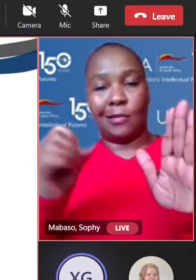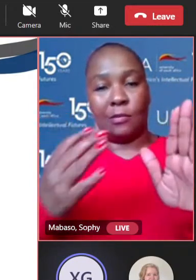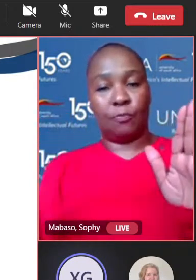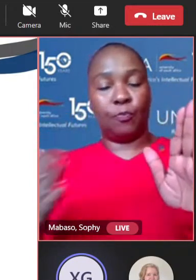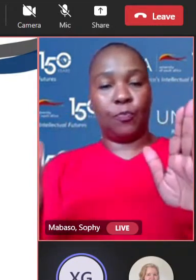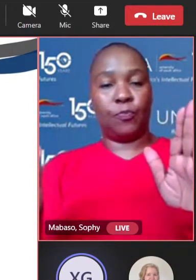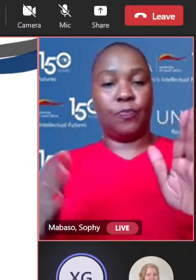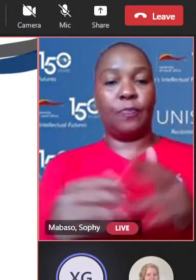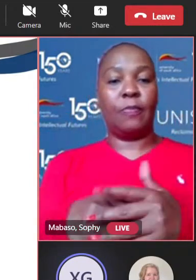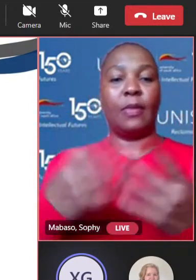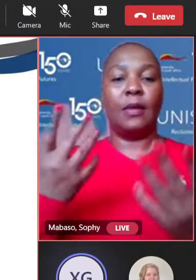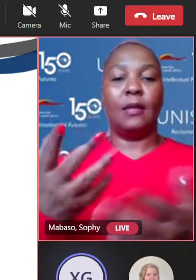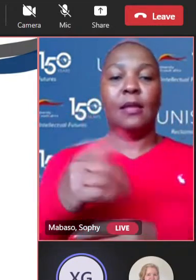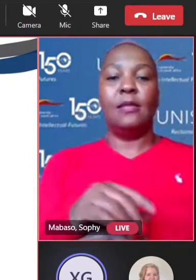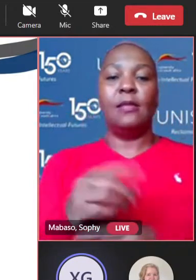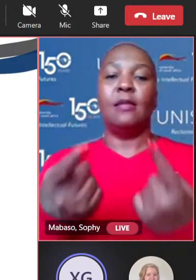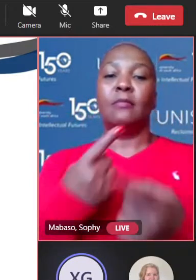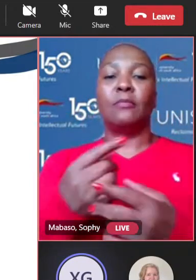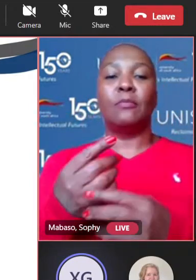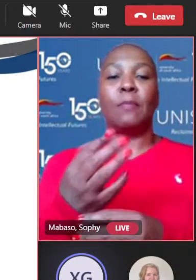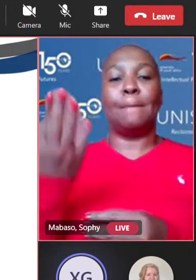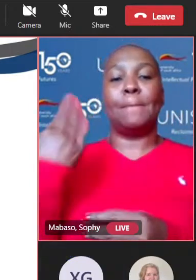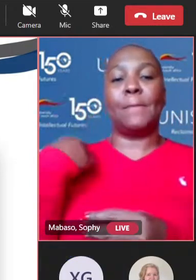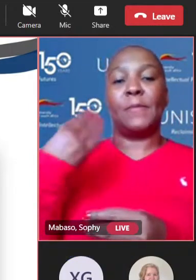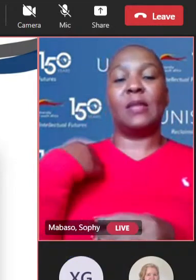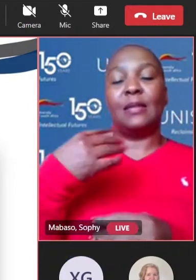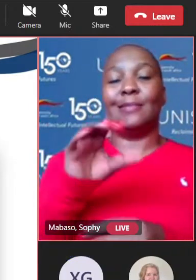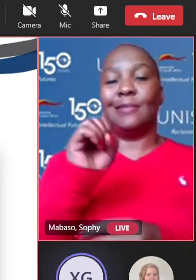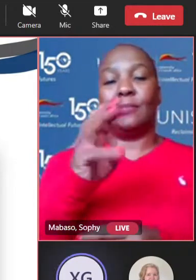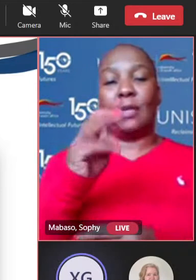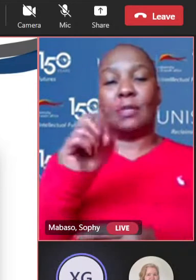S1, it is from the previous semester.